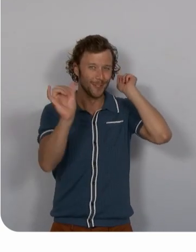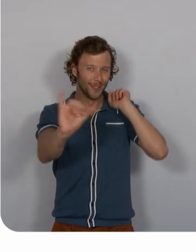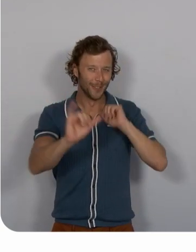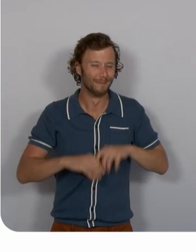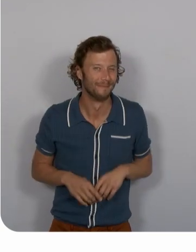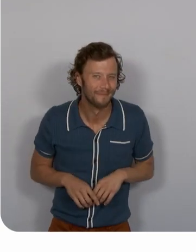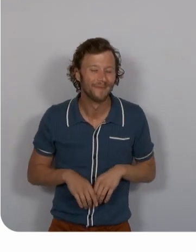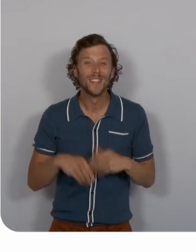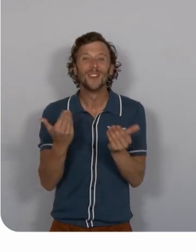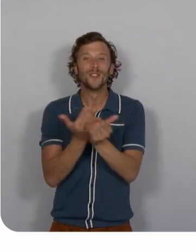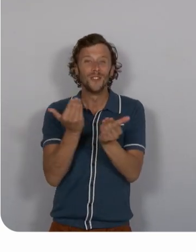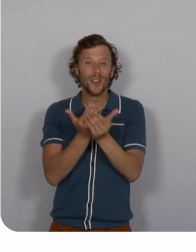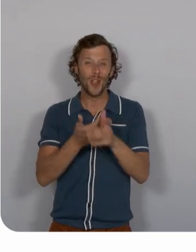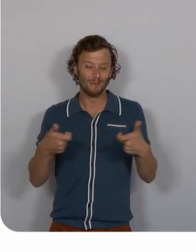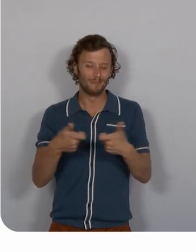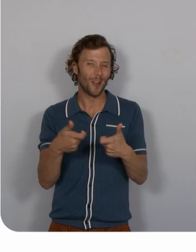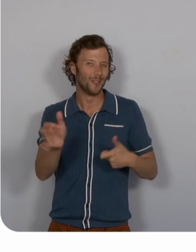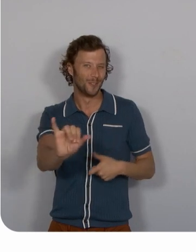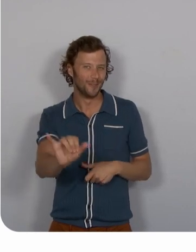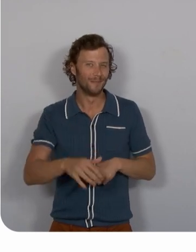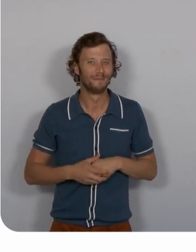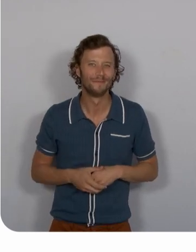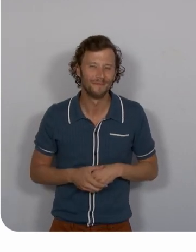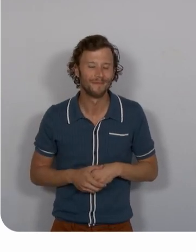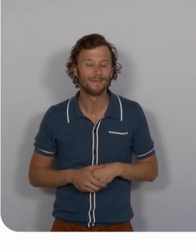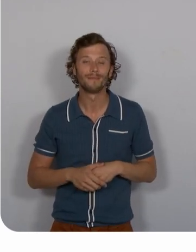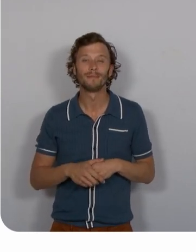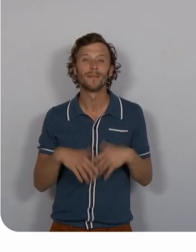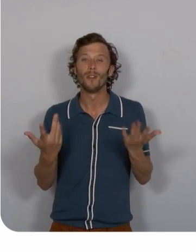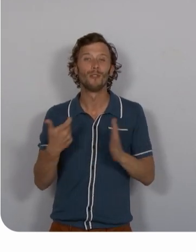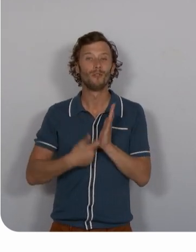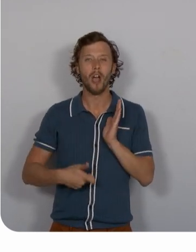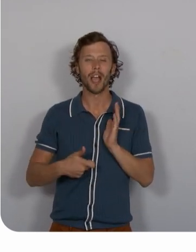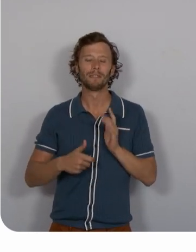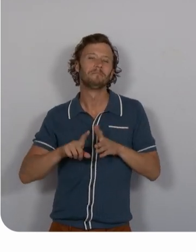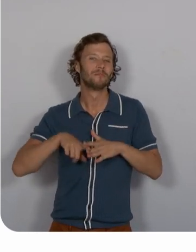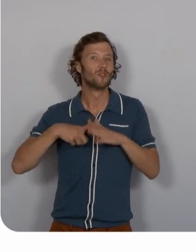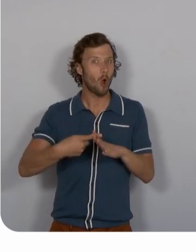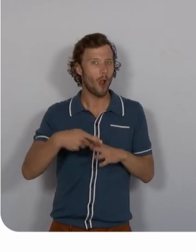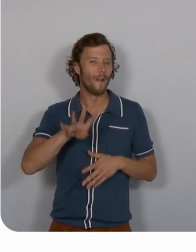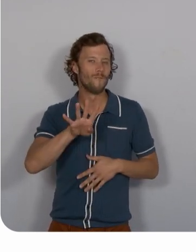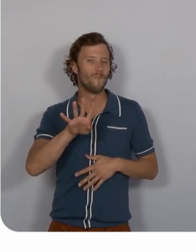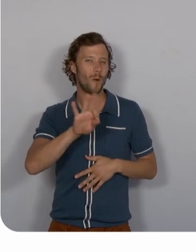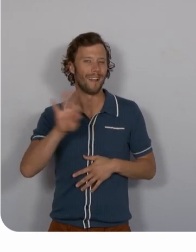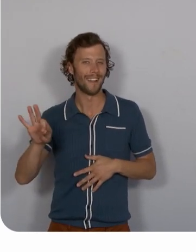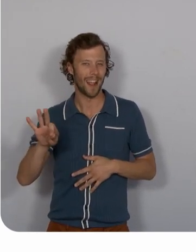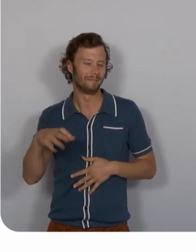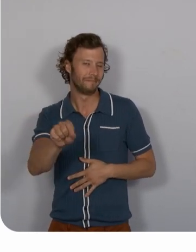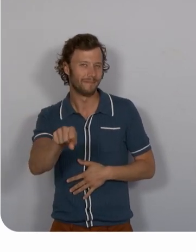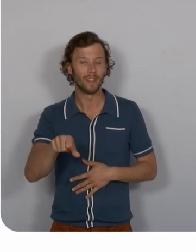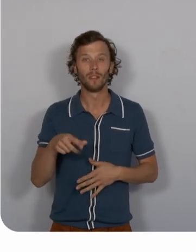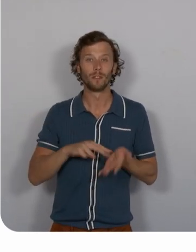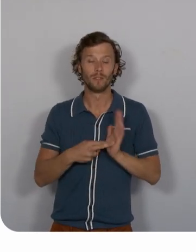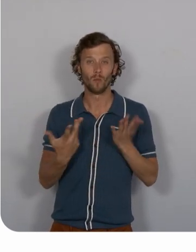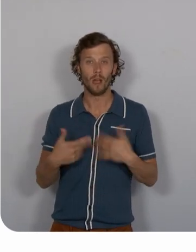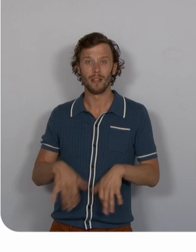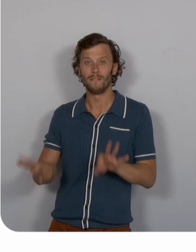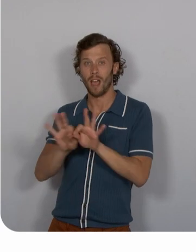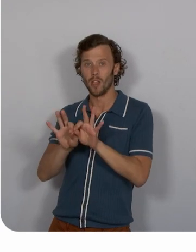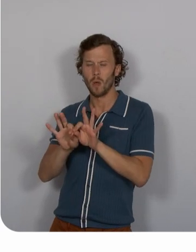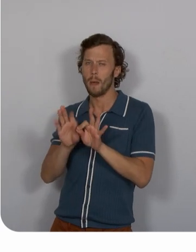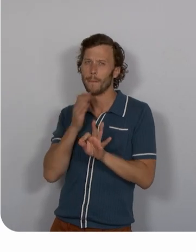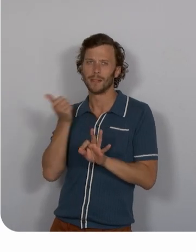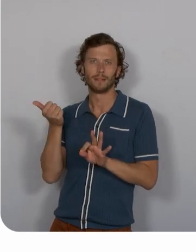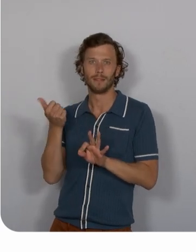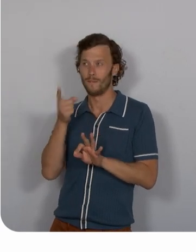And there's a great new charging dock, too. Starting at $499, this is going to be the best value spatial computing